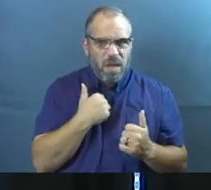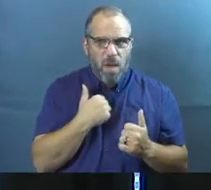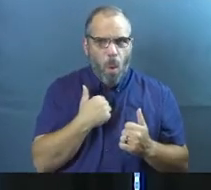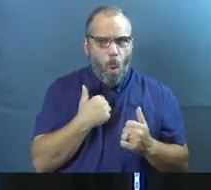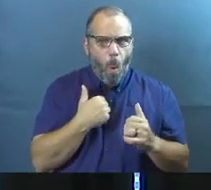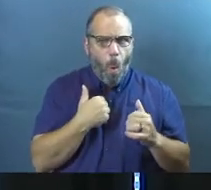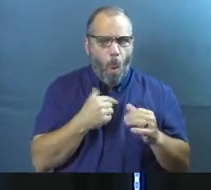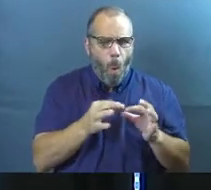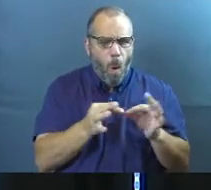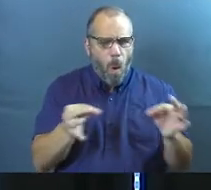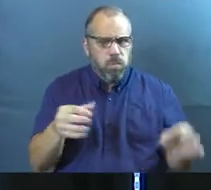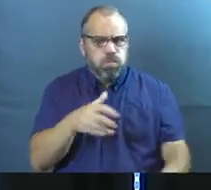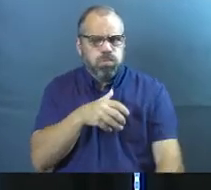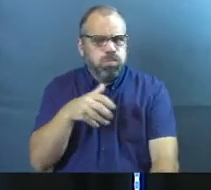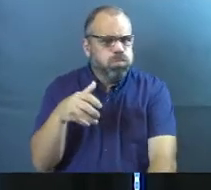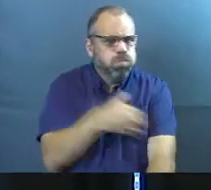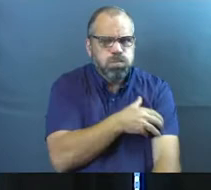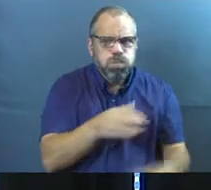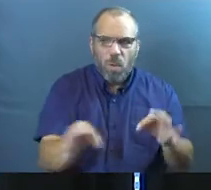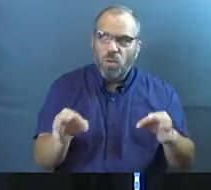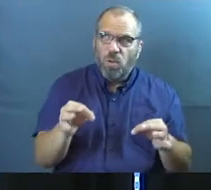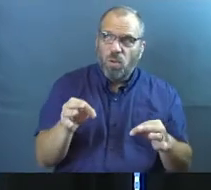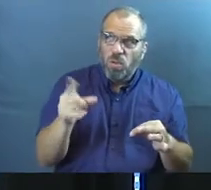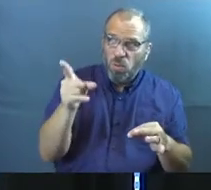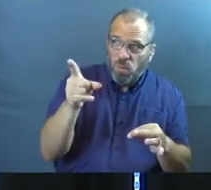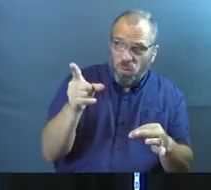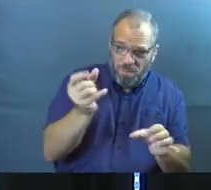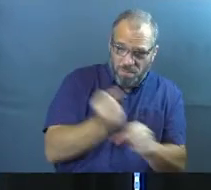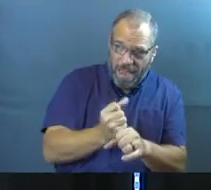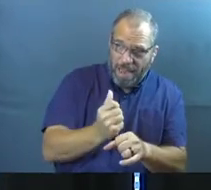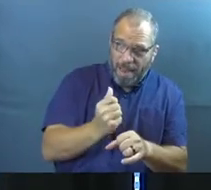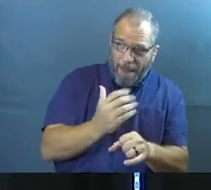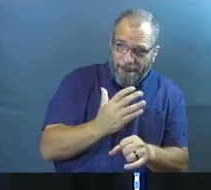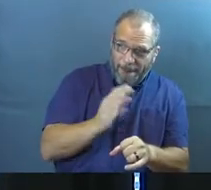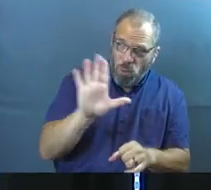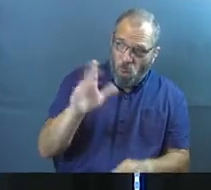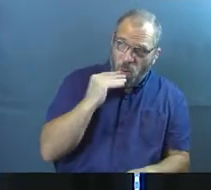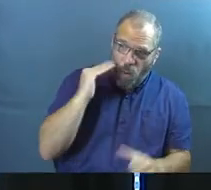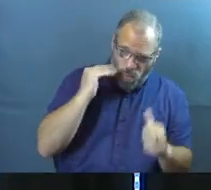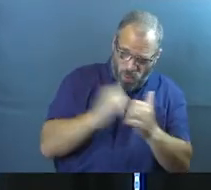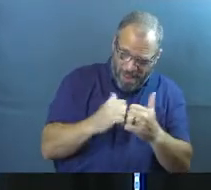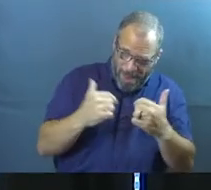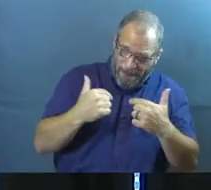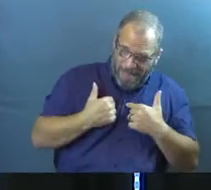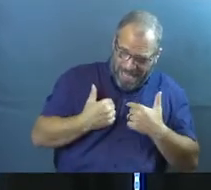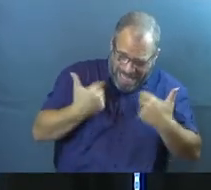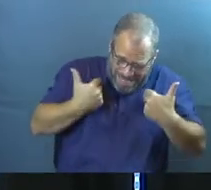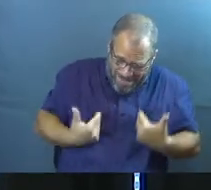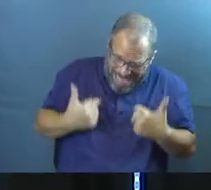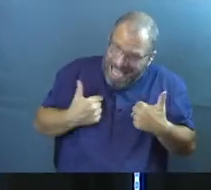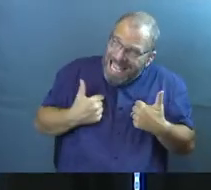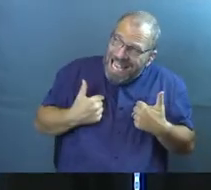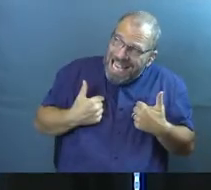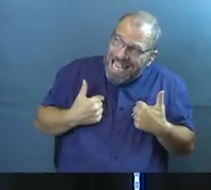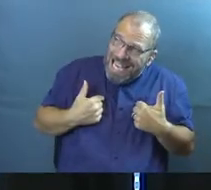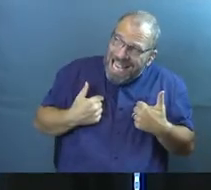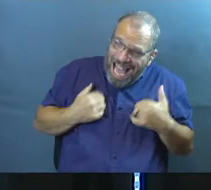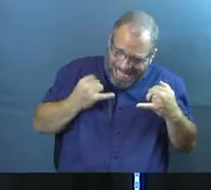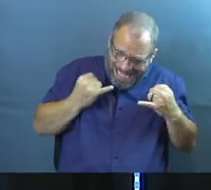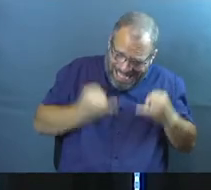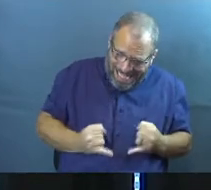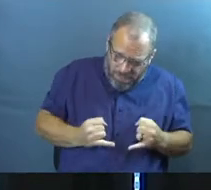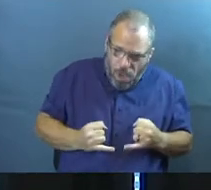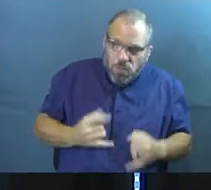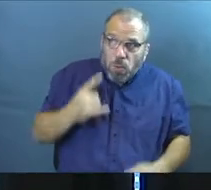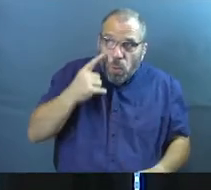words, God. What are we talking about here? You want to come and make your home with me as an individual. Okay,